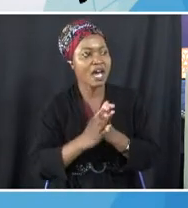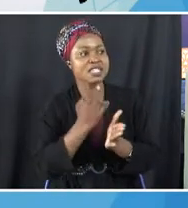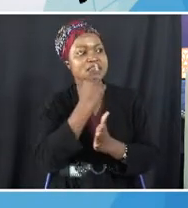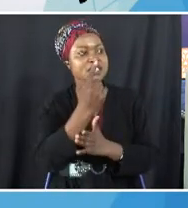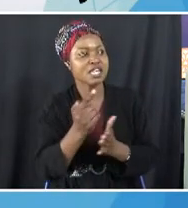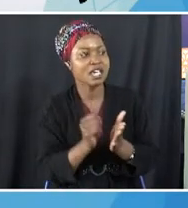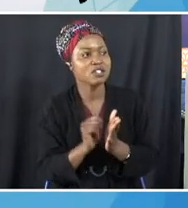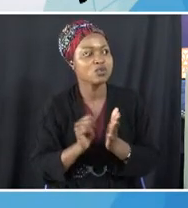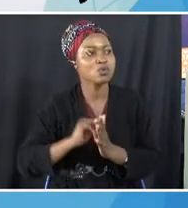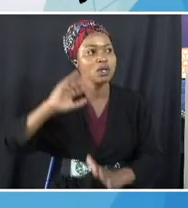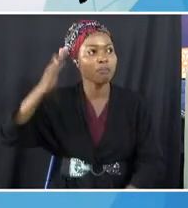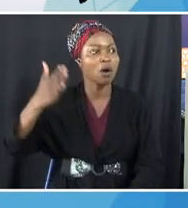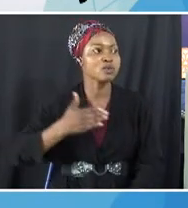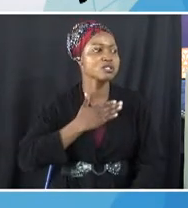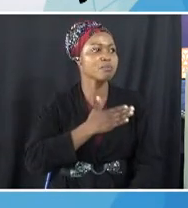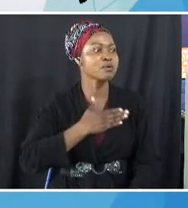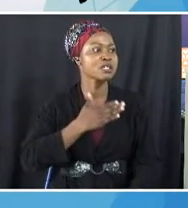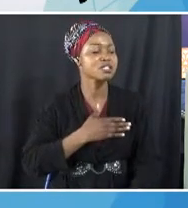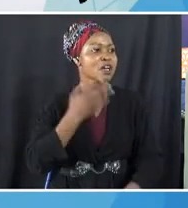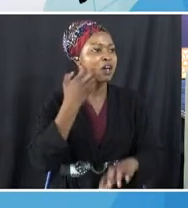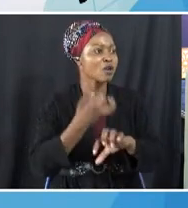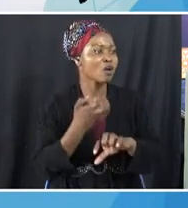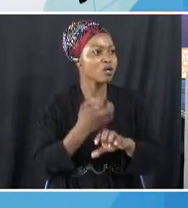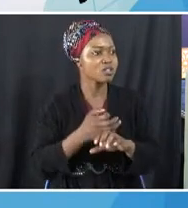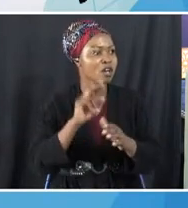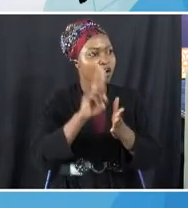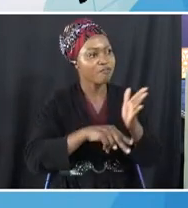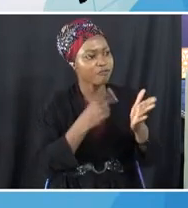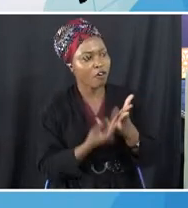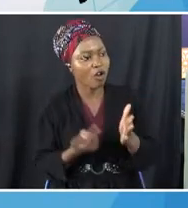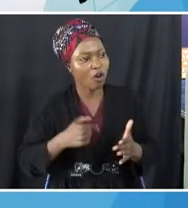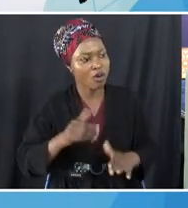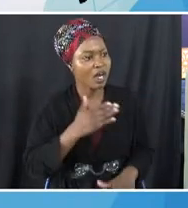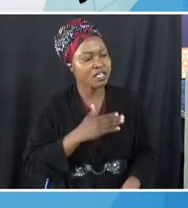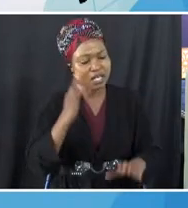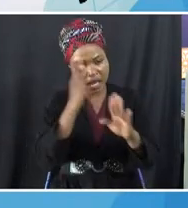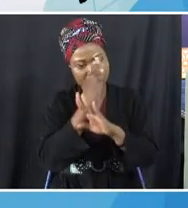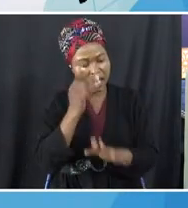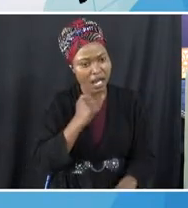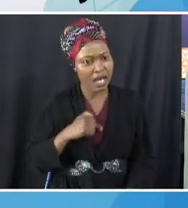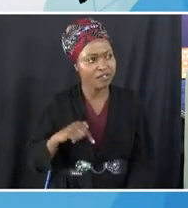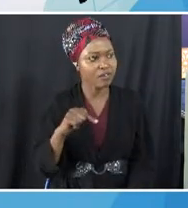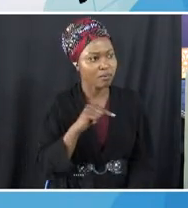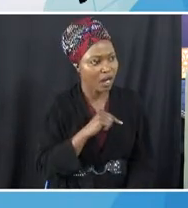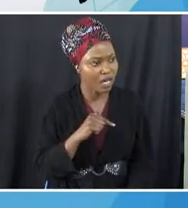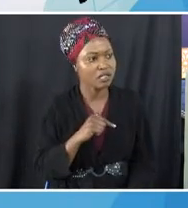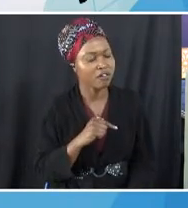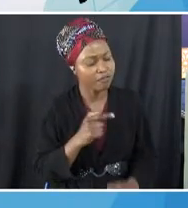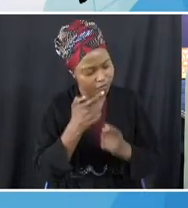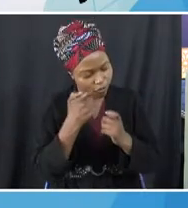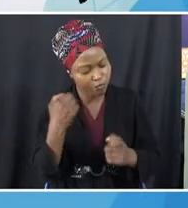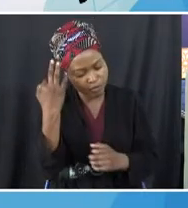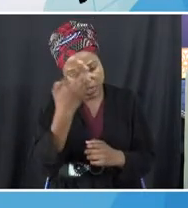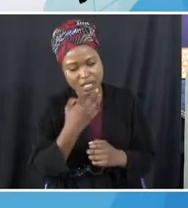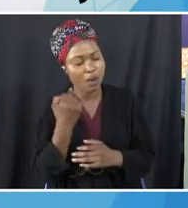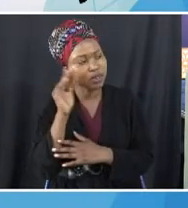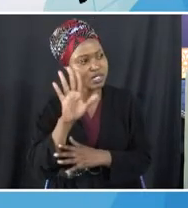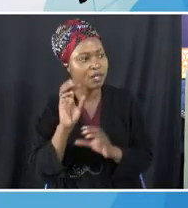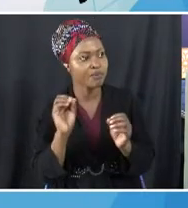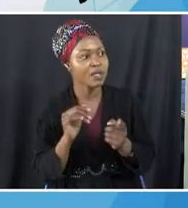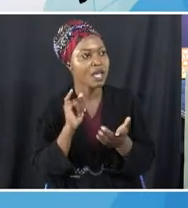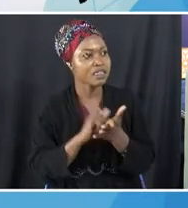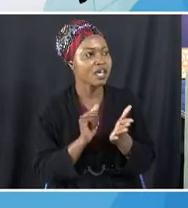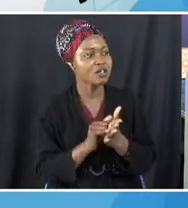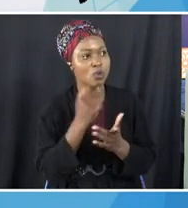mountains, and said to the rocks and the mountains, fall on us that our face may not be seen by him